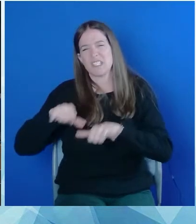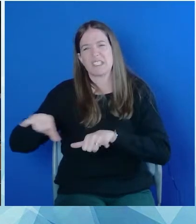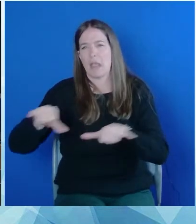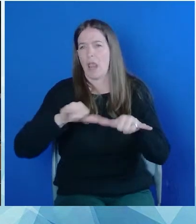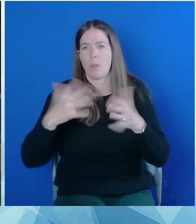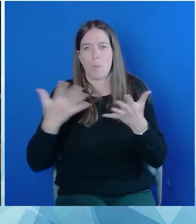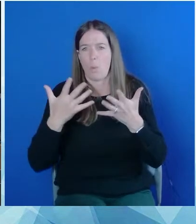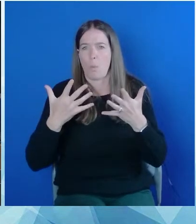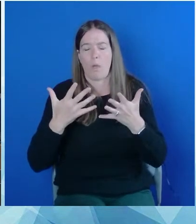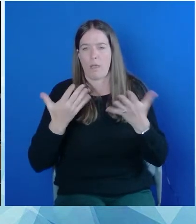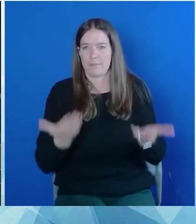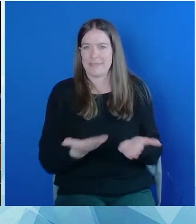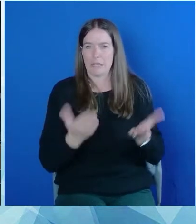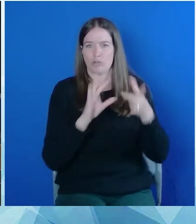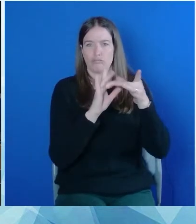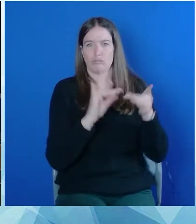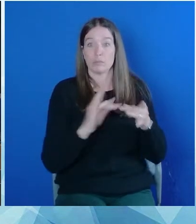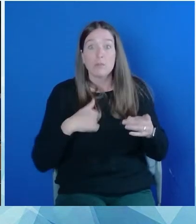miss one, Astrid?